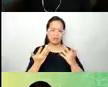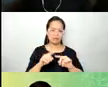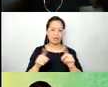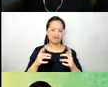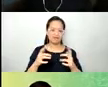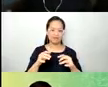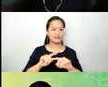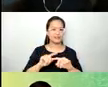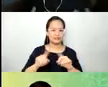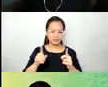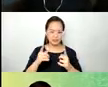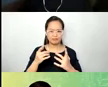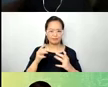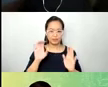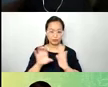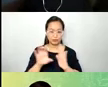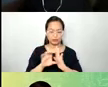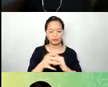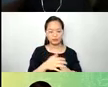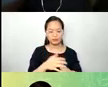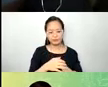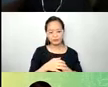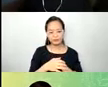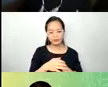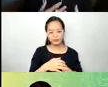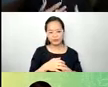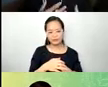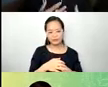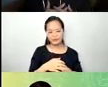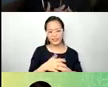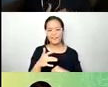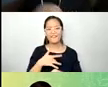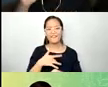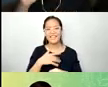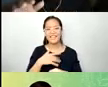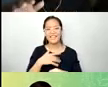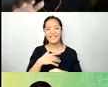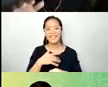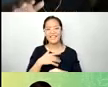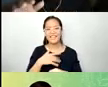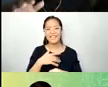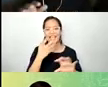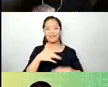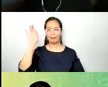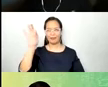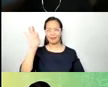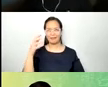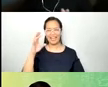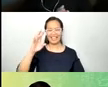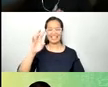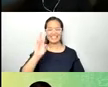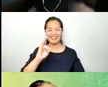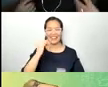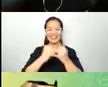Okay. Leading to the fourth element of empathy. Okay, feeling ko pari na ako na nagsi-7 last words. Okay? So,